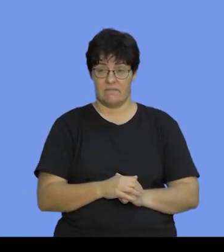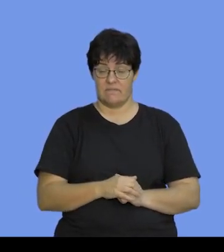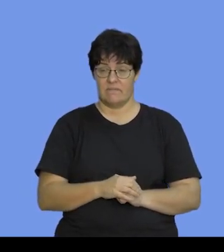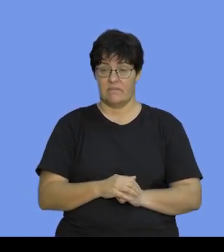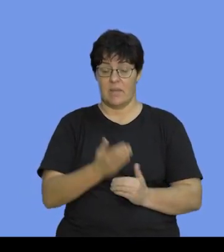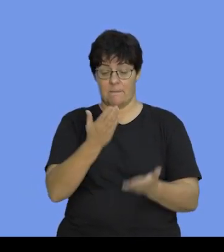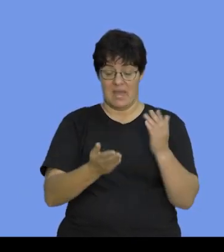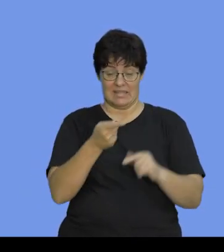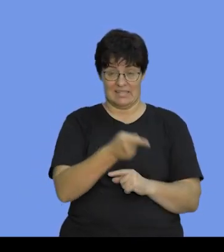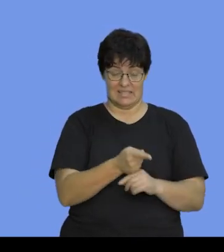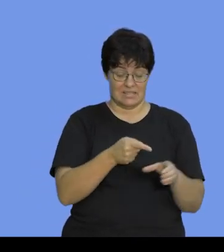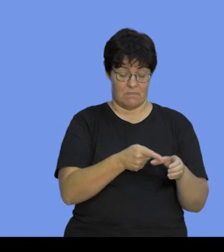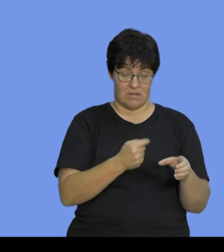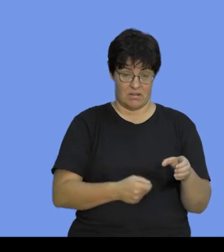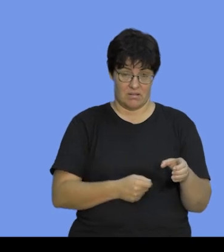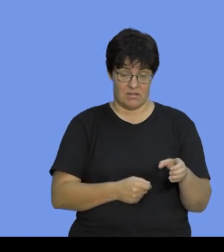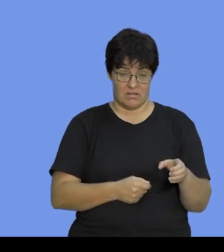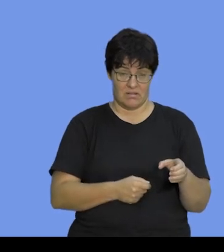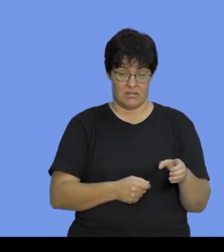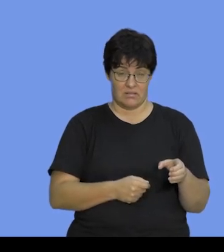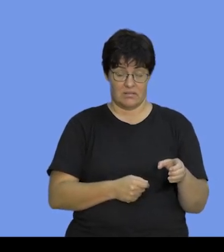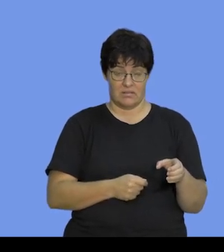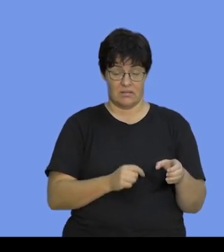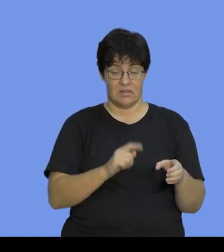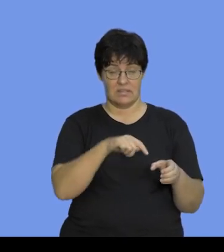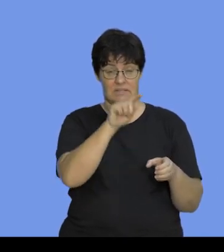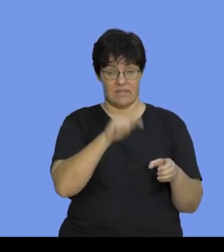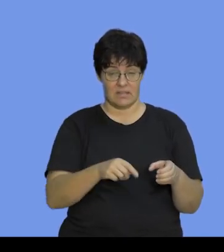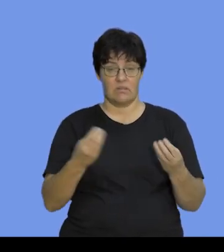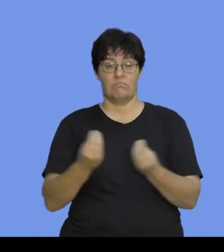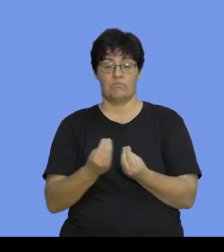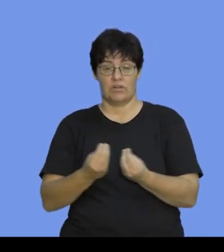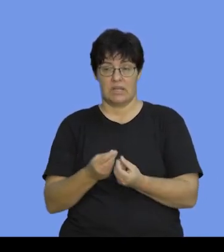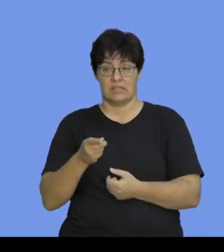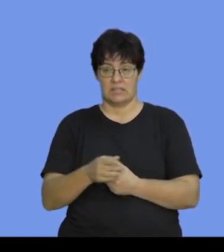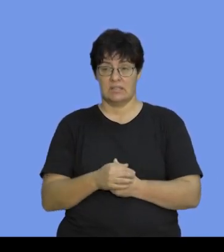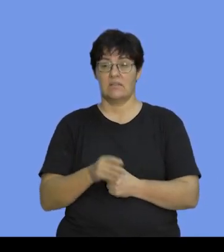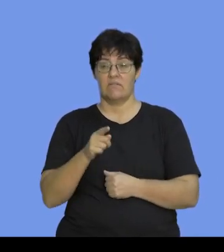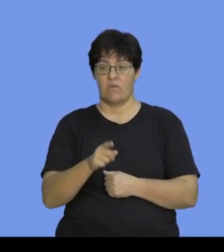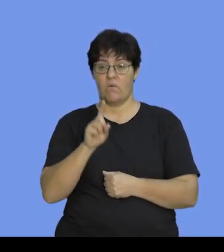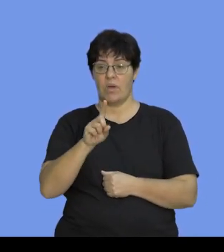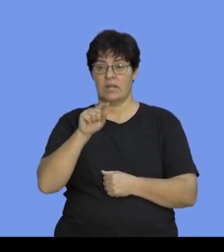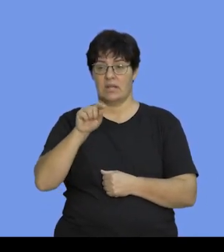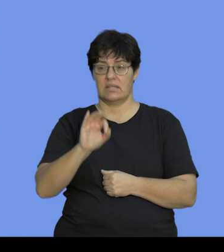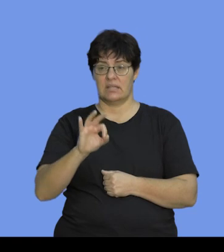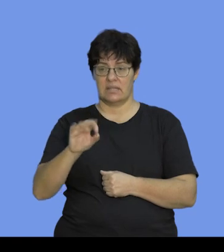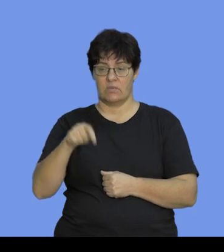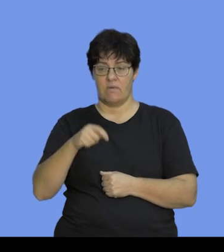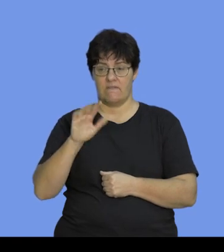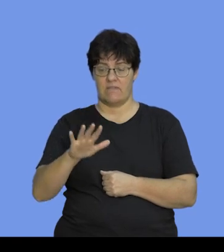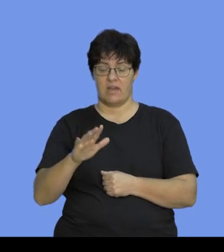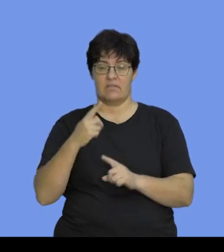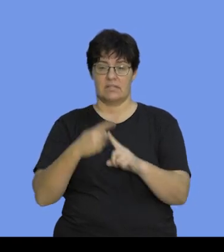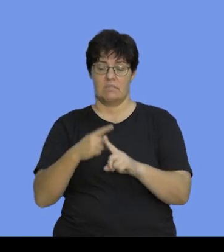is this mass of the sample, 6,675 divided by the product of the molar mass and the volume, which